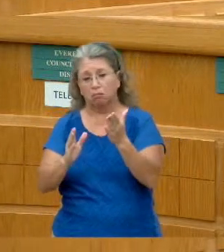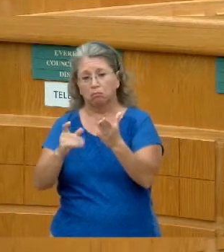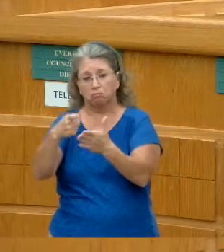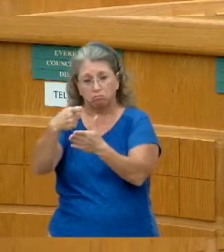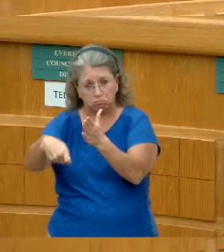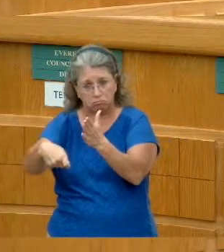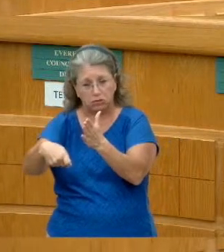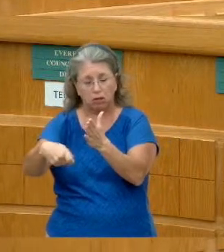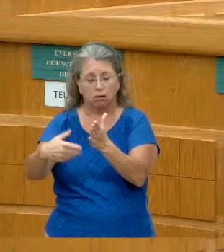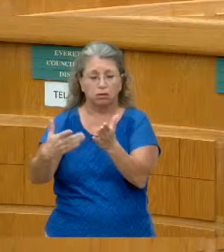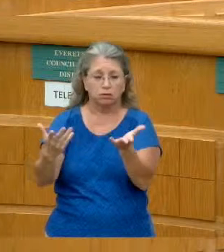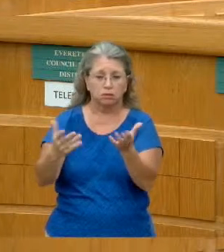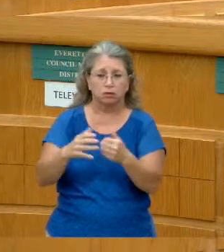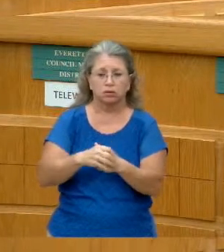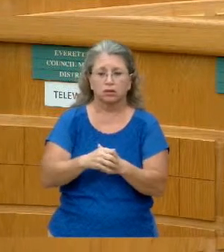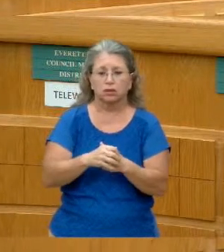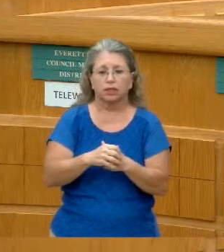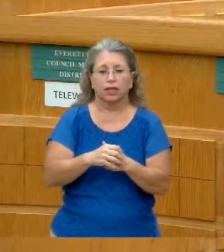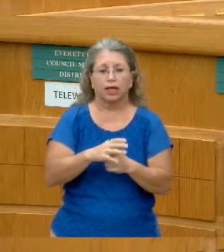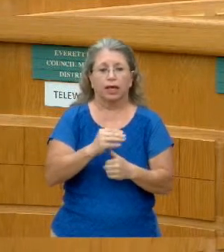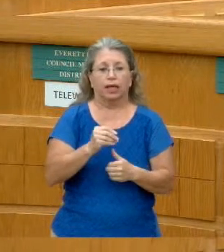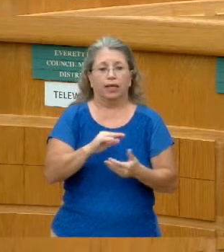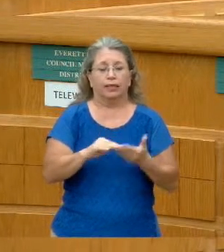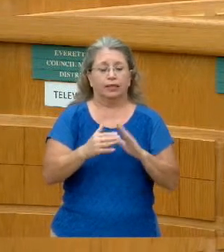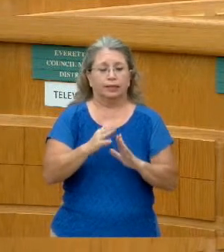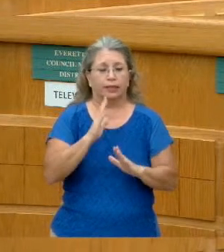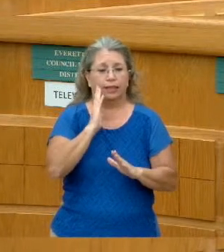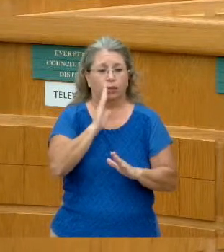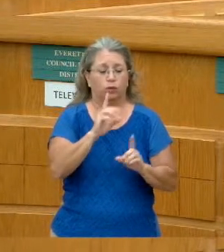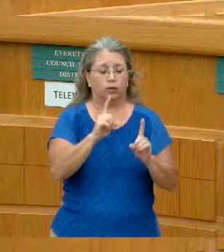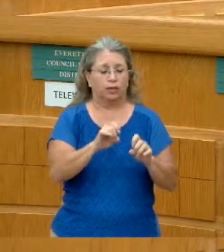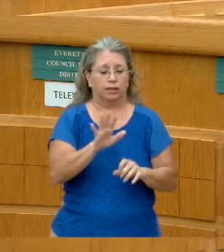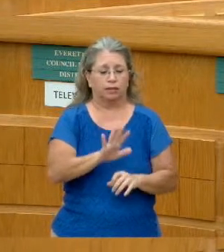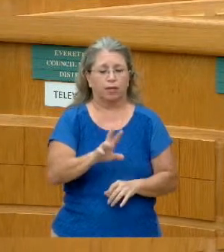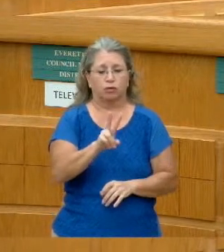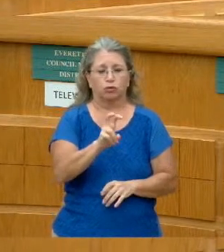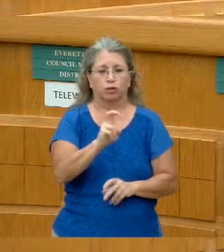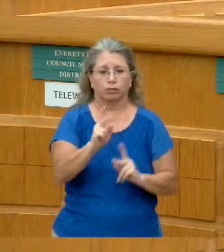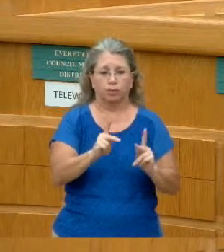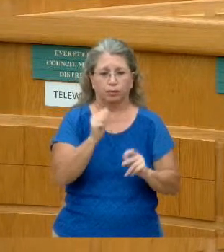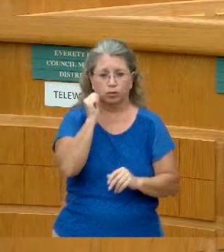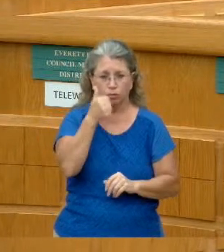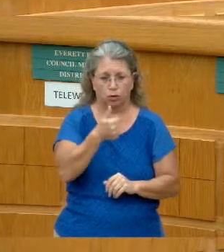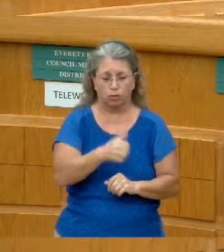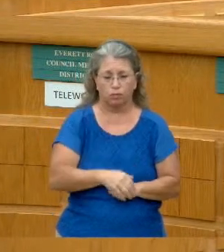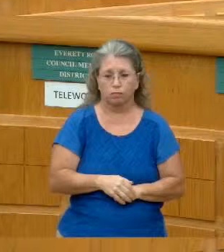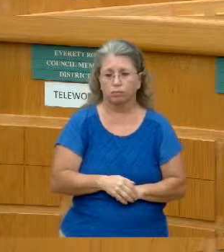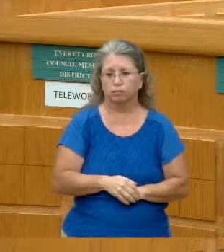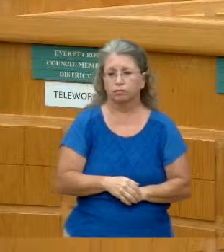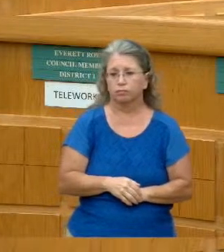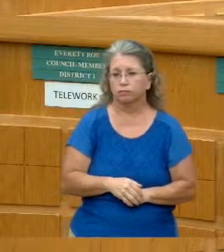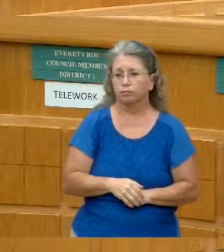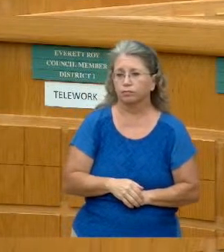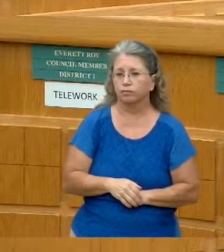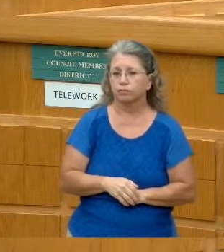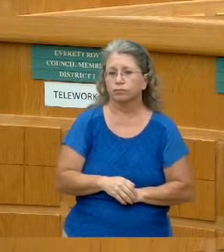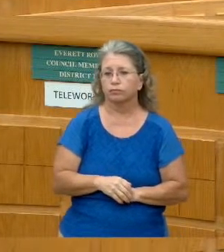charge. And again, the city will resume tomorrow, testing about 200 persons in the community.